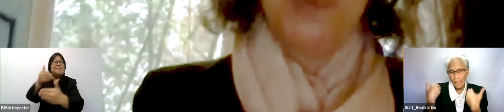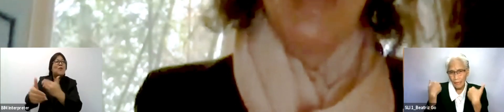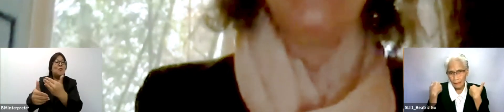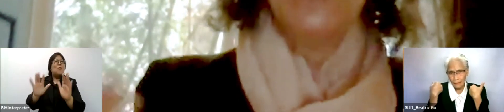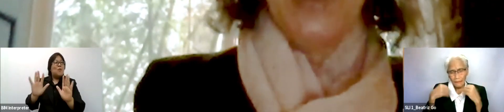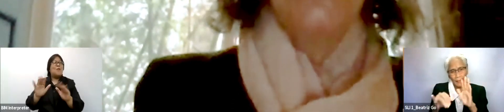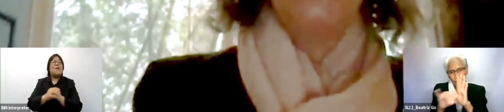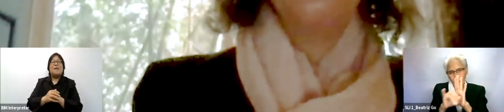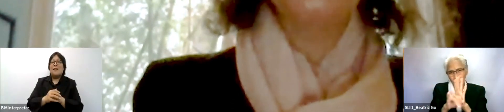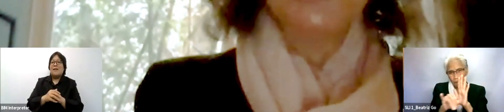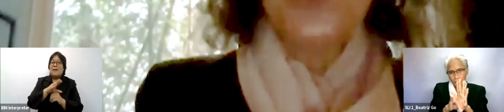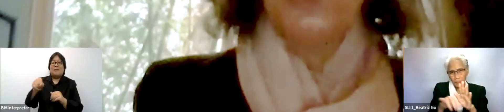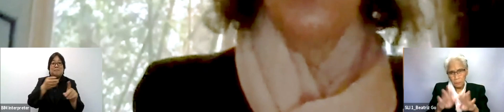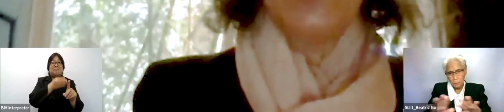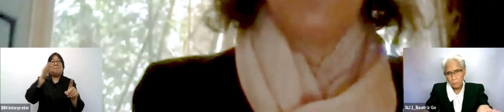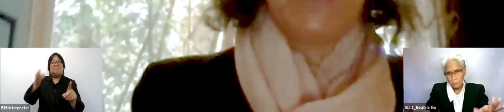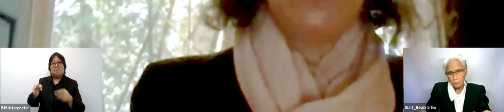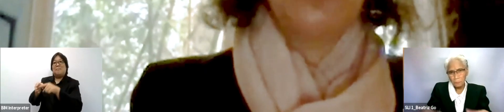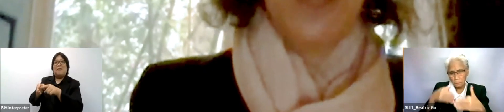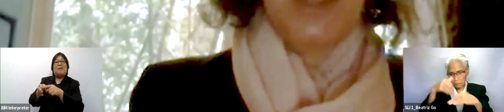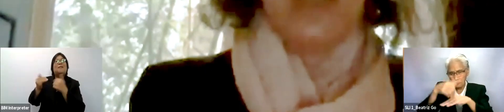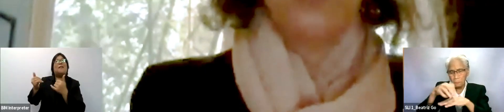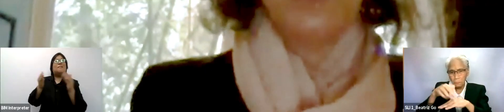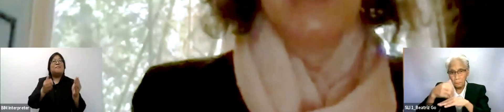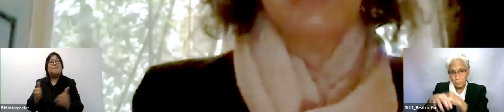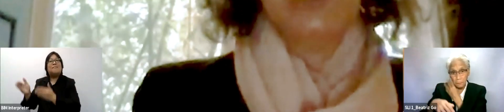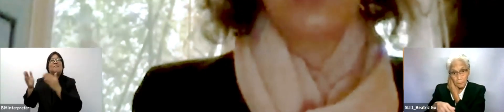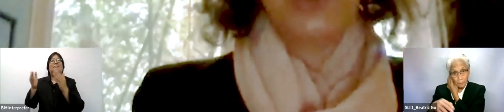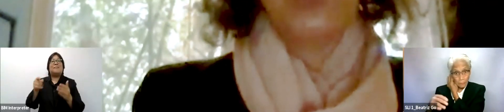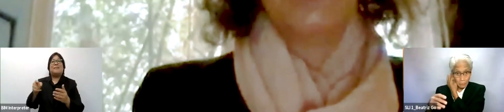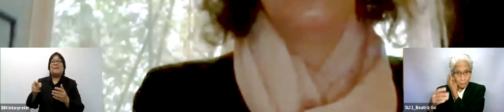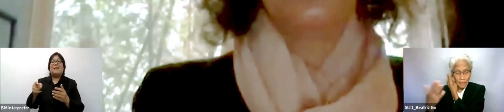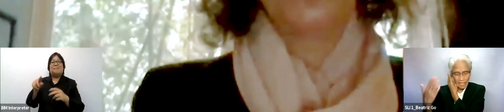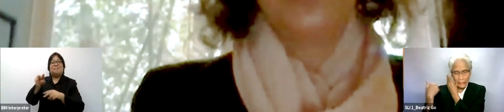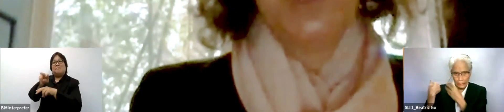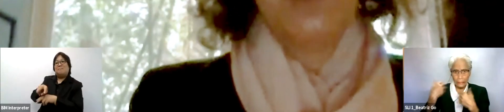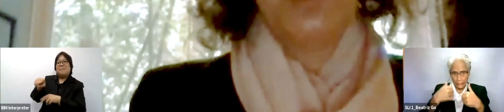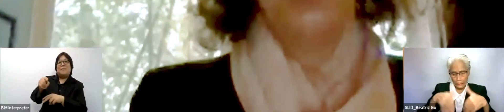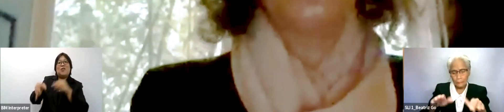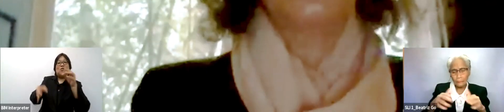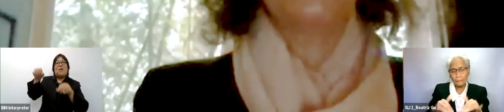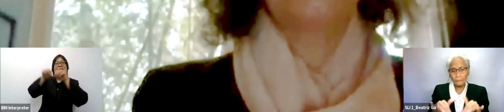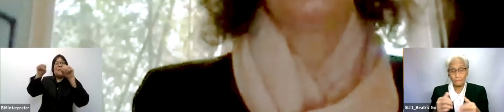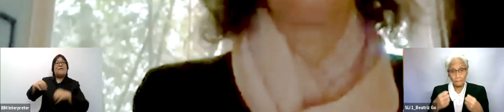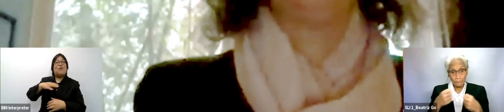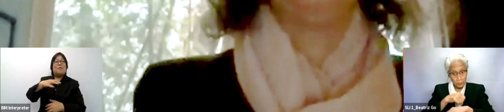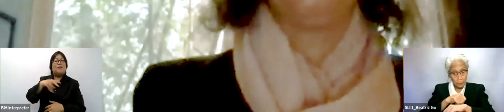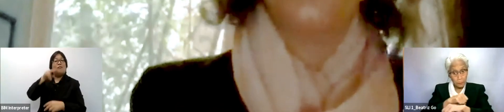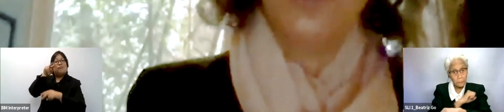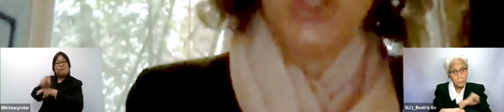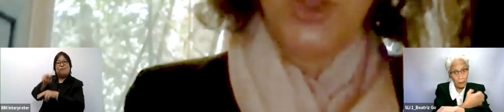question remains, as far as the children who end up being convicted, we still need to ensure that there is a reformative approach, and that's